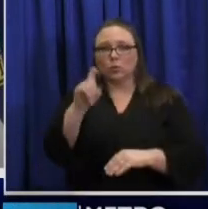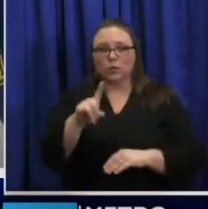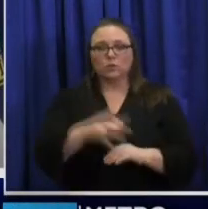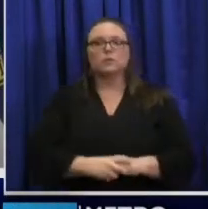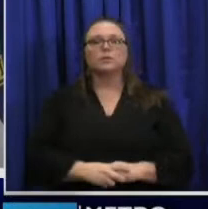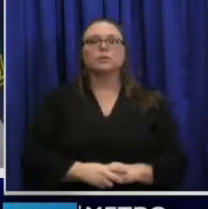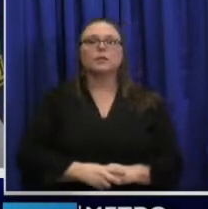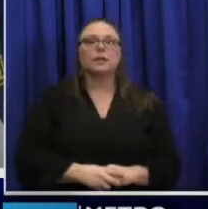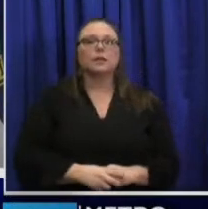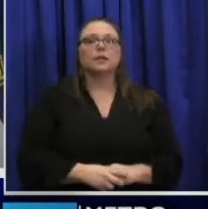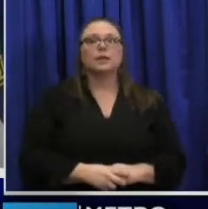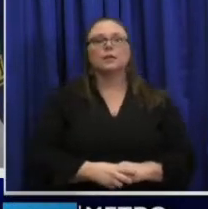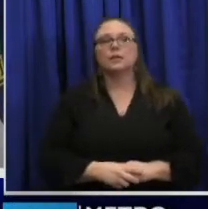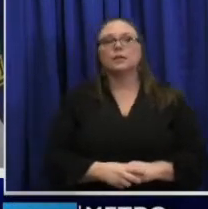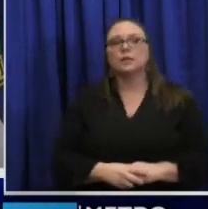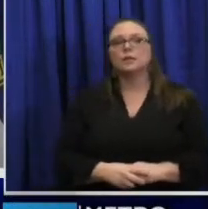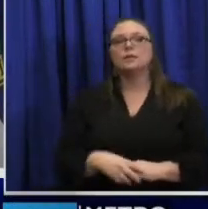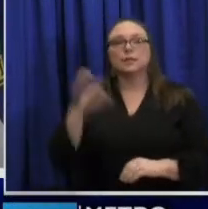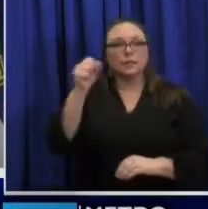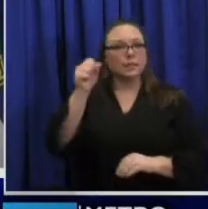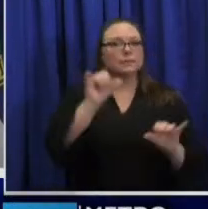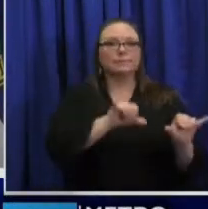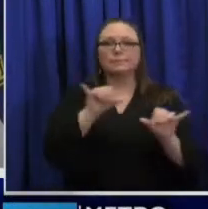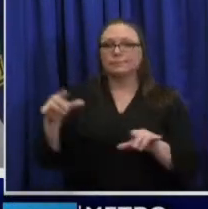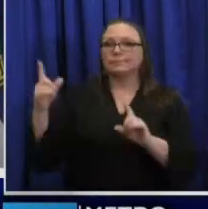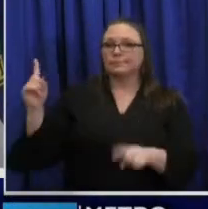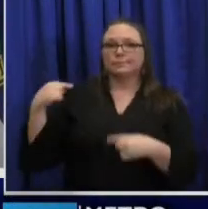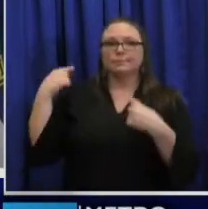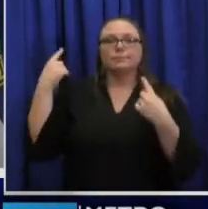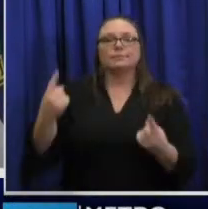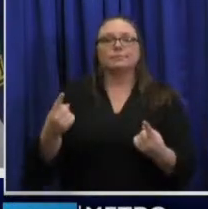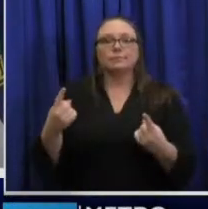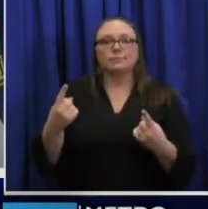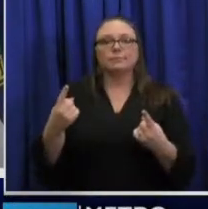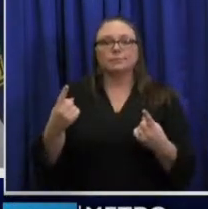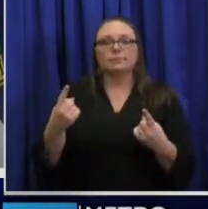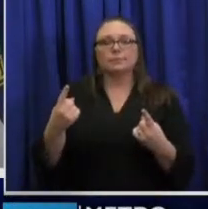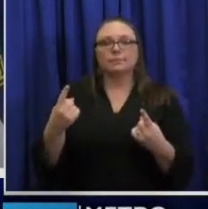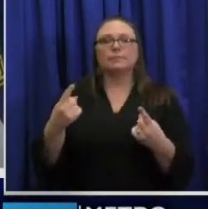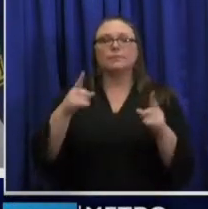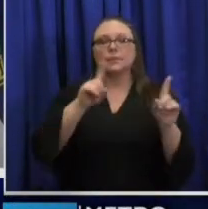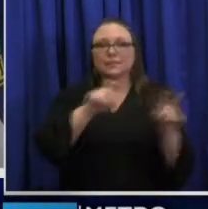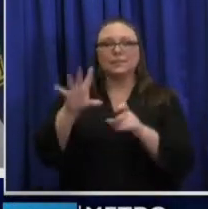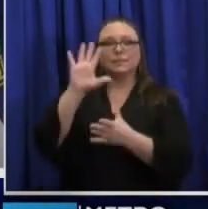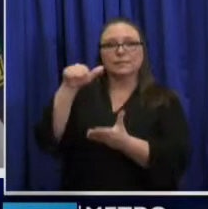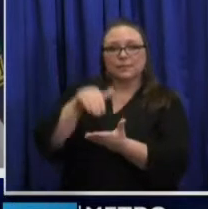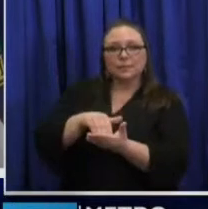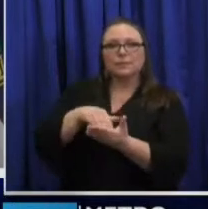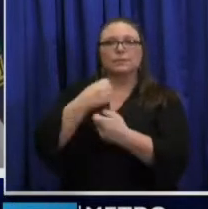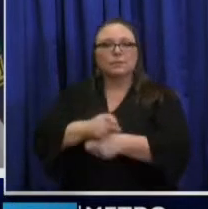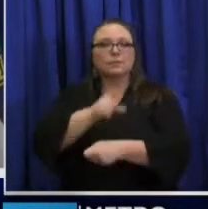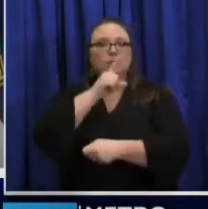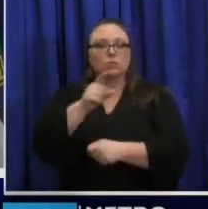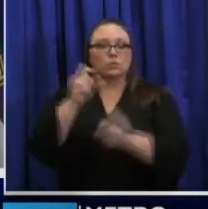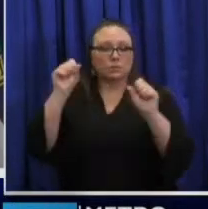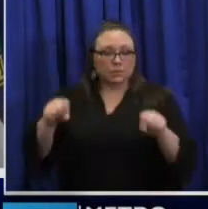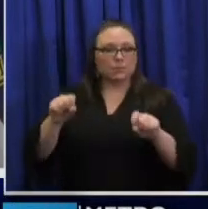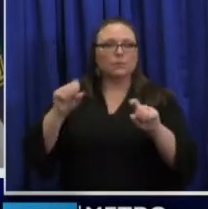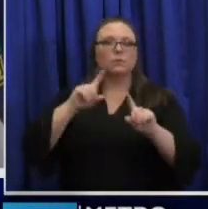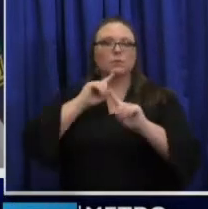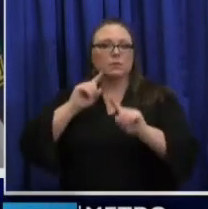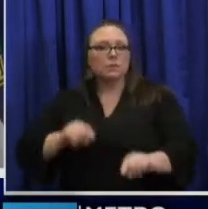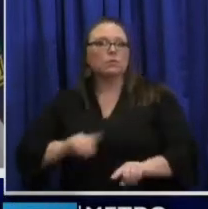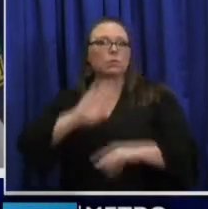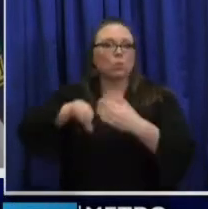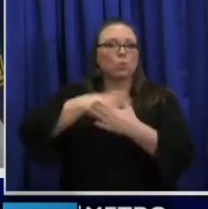and yes, just like we've done in the testing centers to make sure that we're able to answer